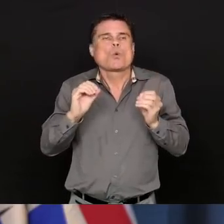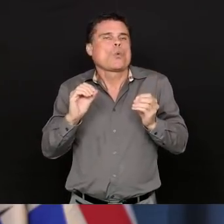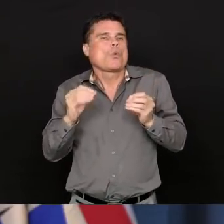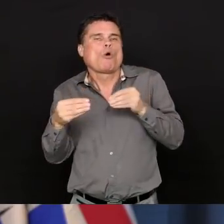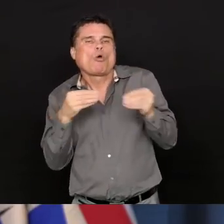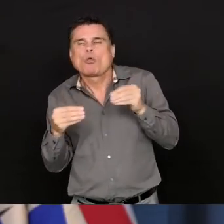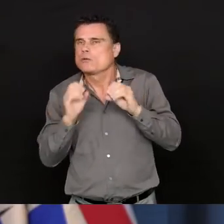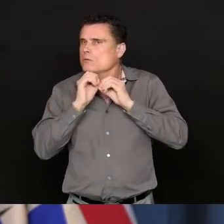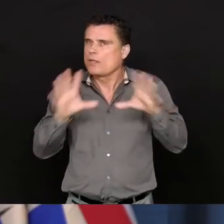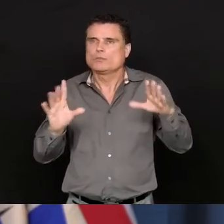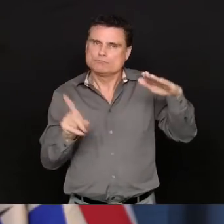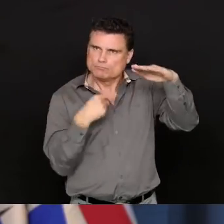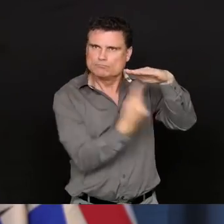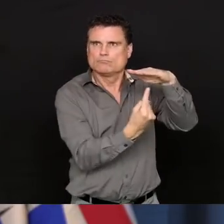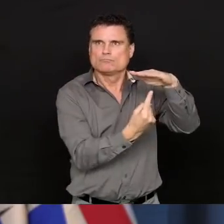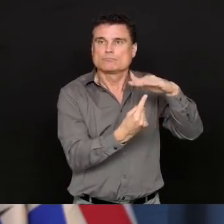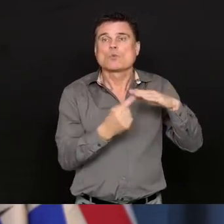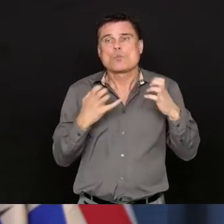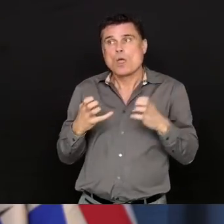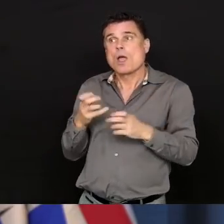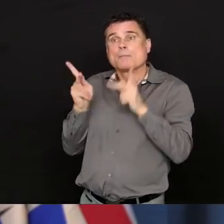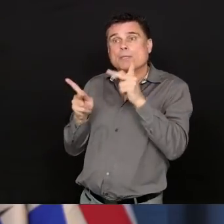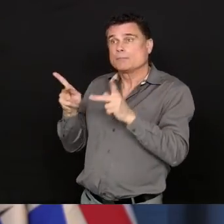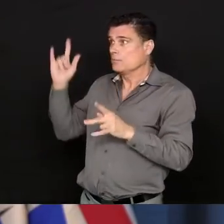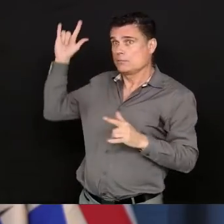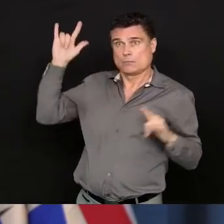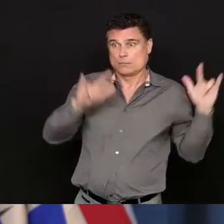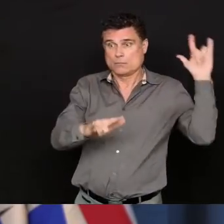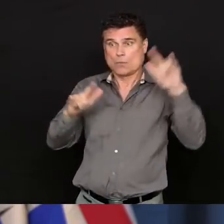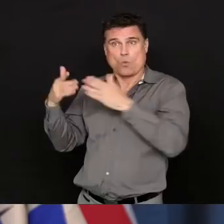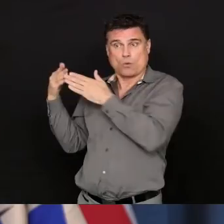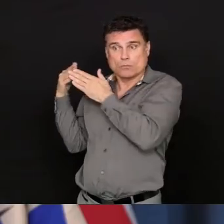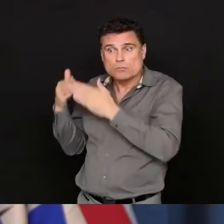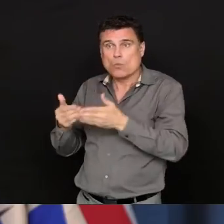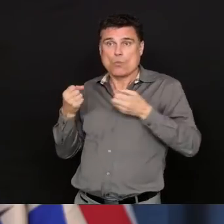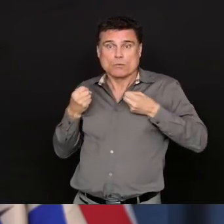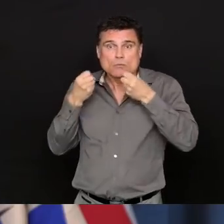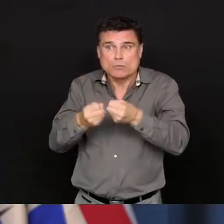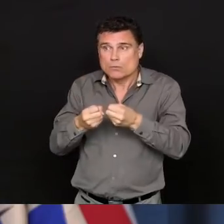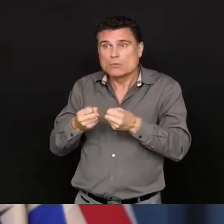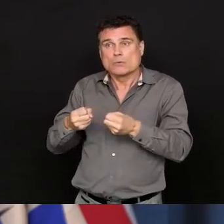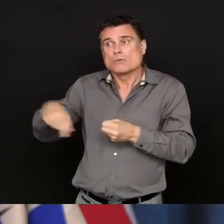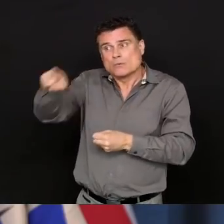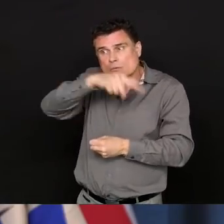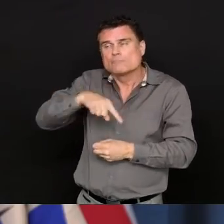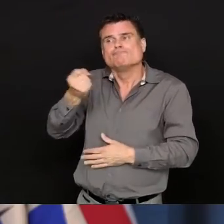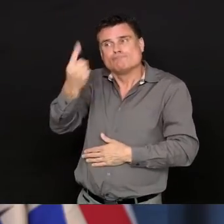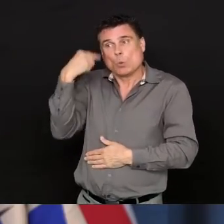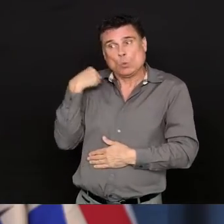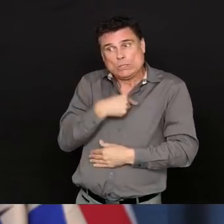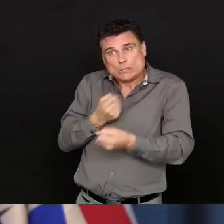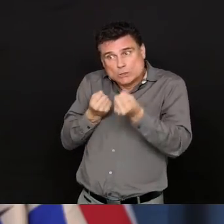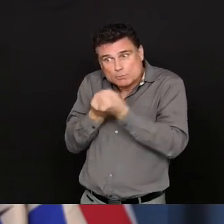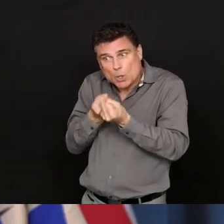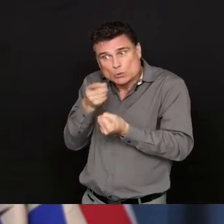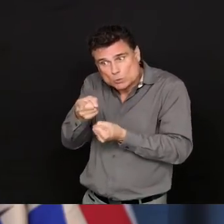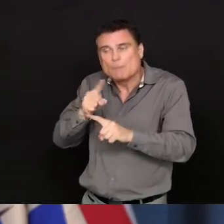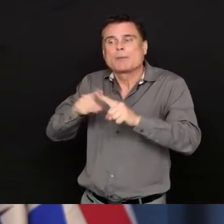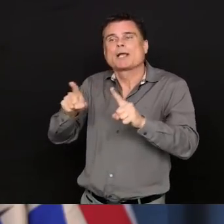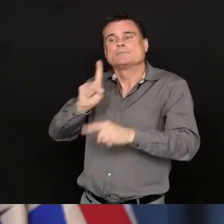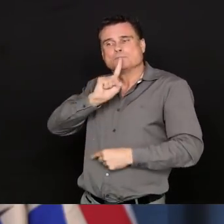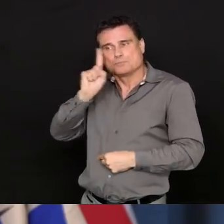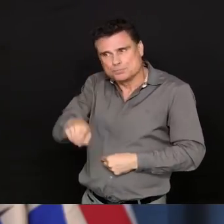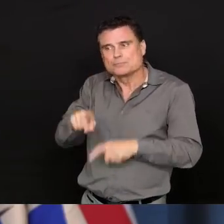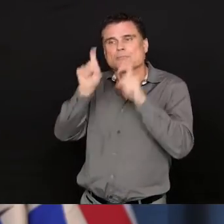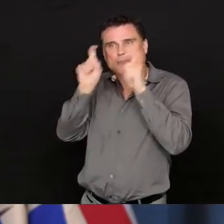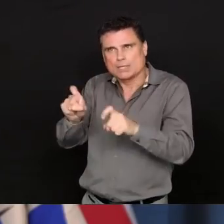we know that a certain proportion of people will develop this disease while they're in quarantine, and they need to know that we're here, how to